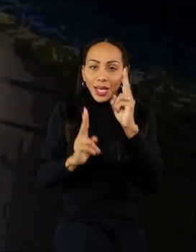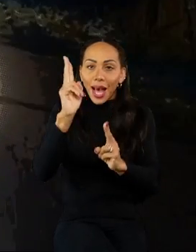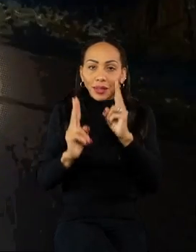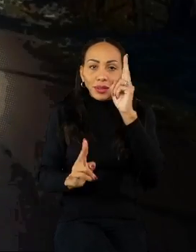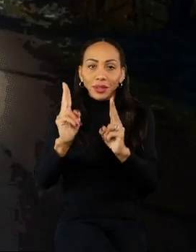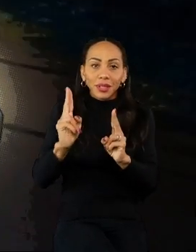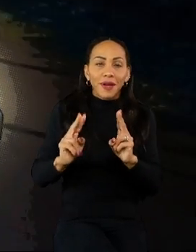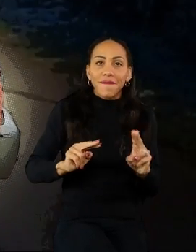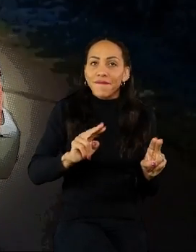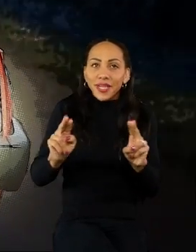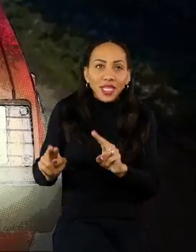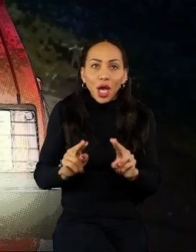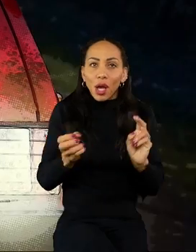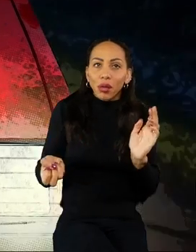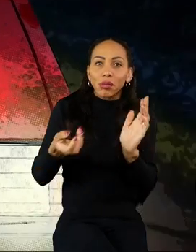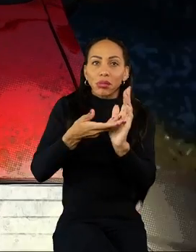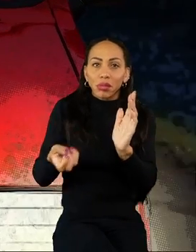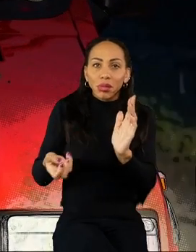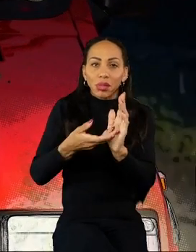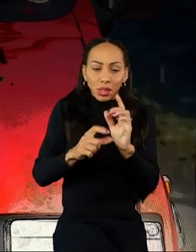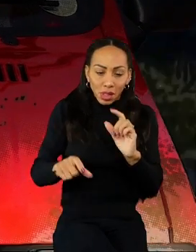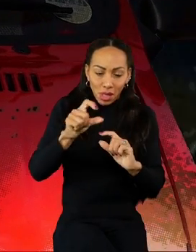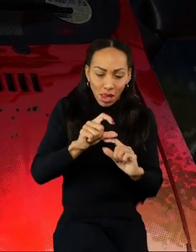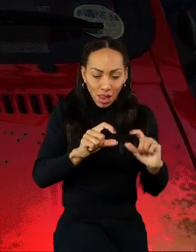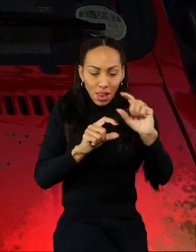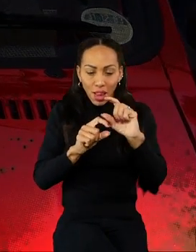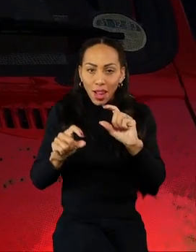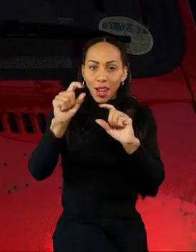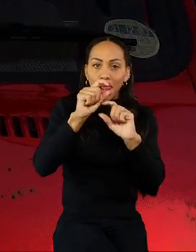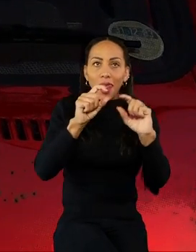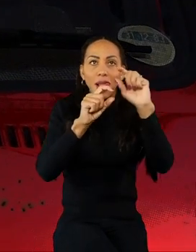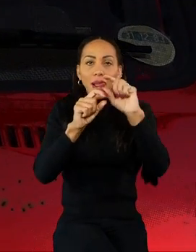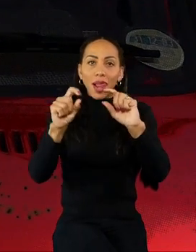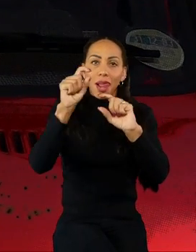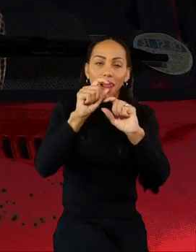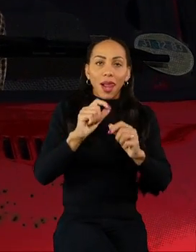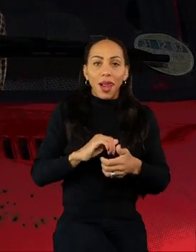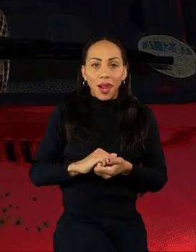bits that are cut out, video that's brought in backgrounds.